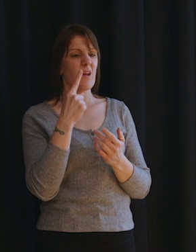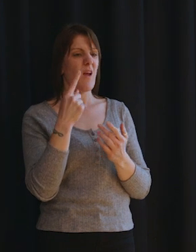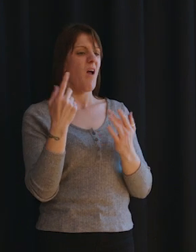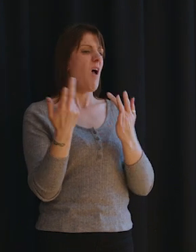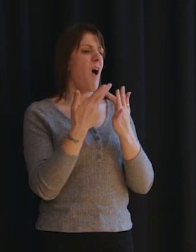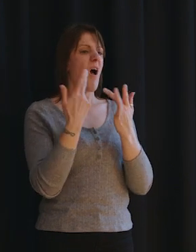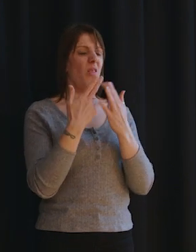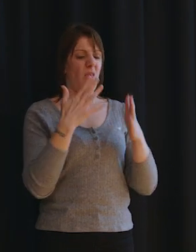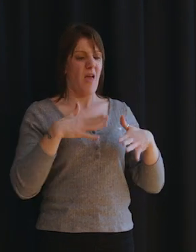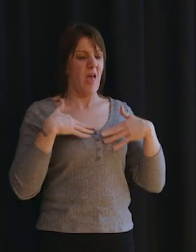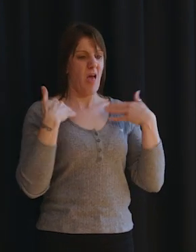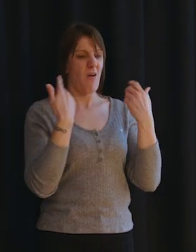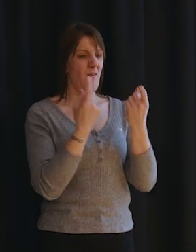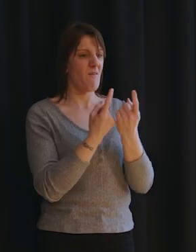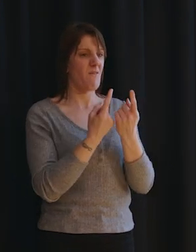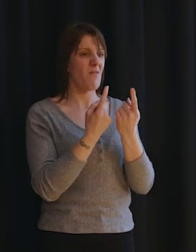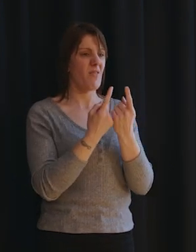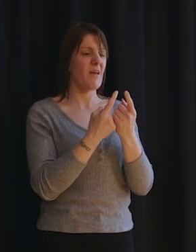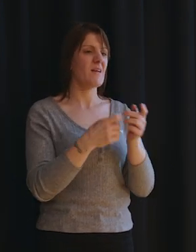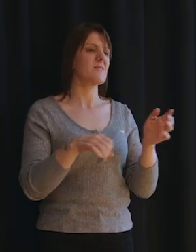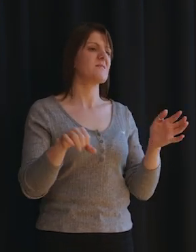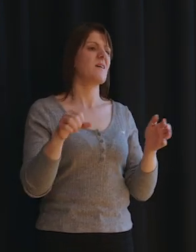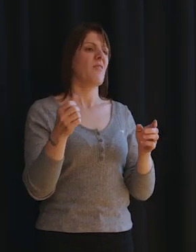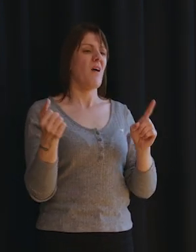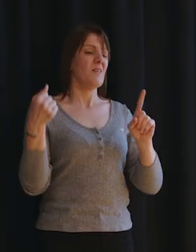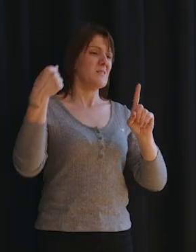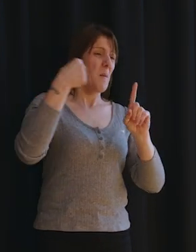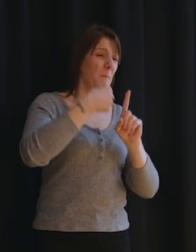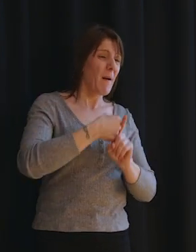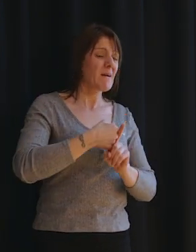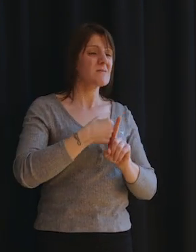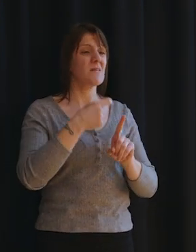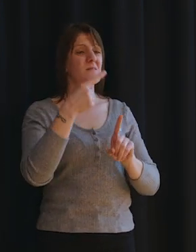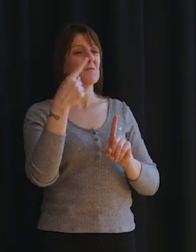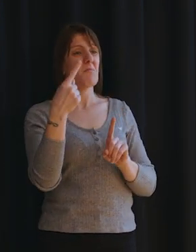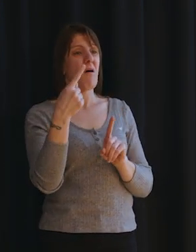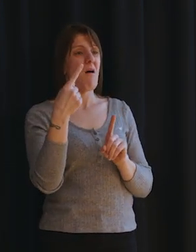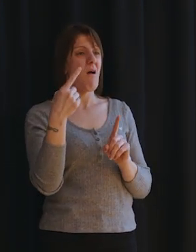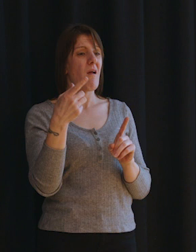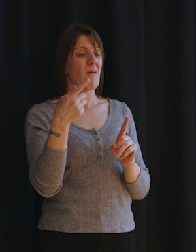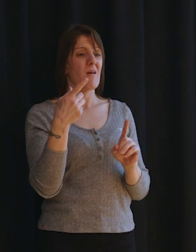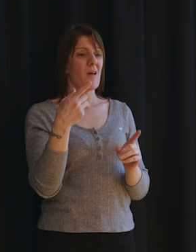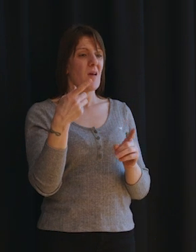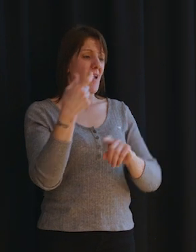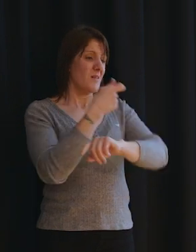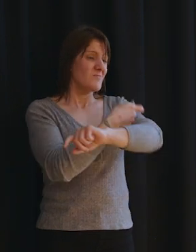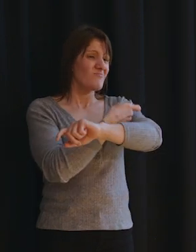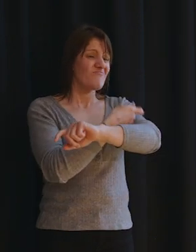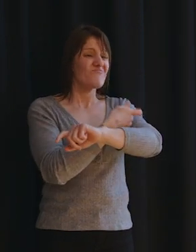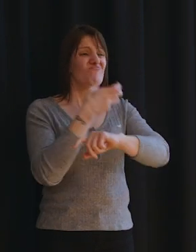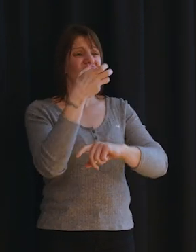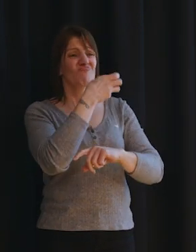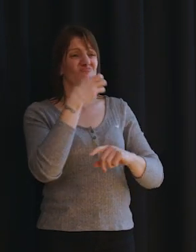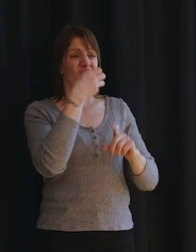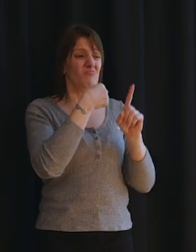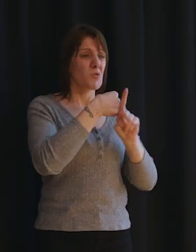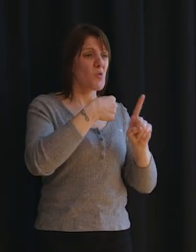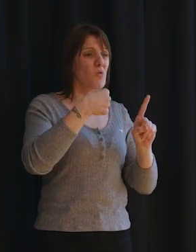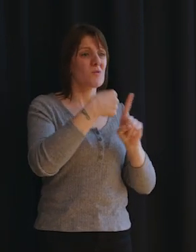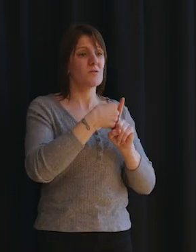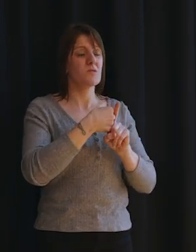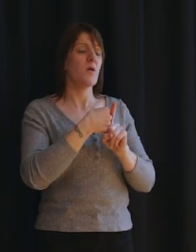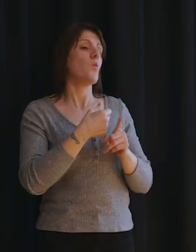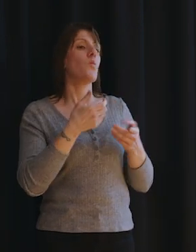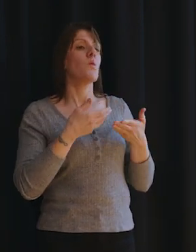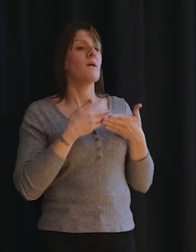health matters, which is impacted by substance misuse. We can help those young people as well. We also provide a bit of consultation and